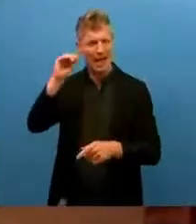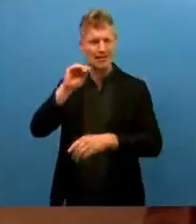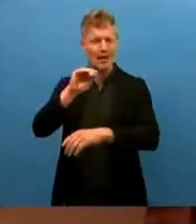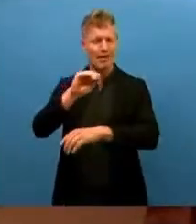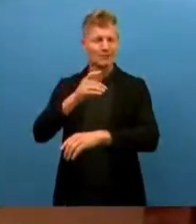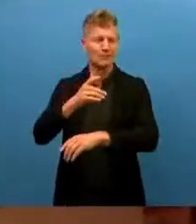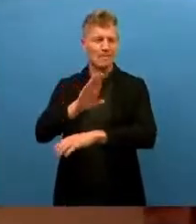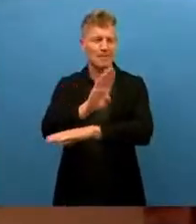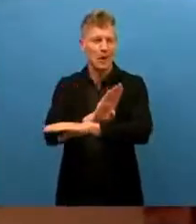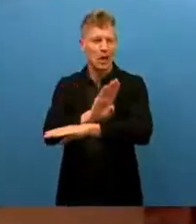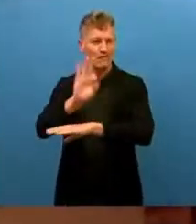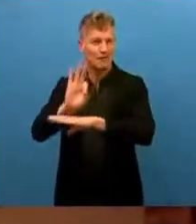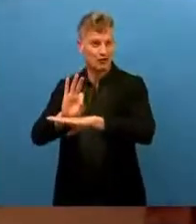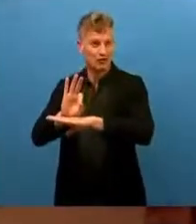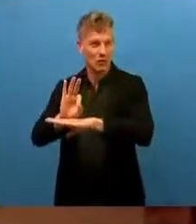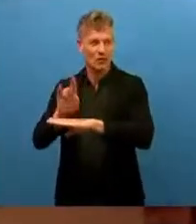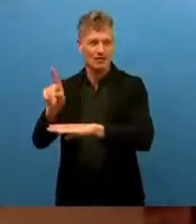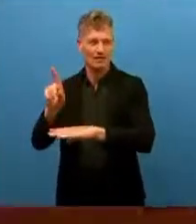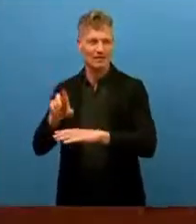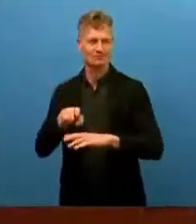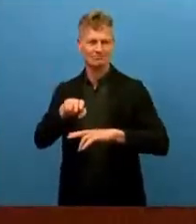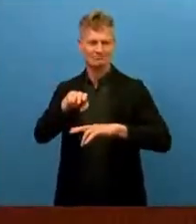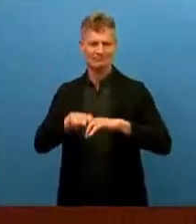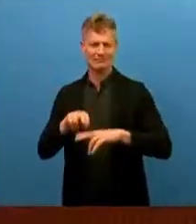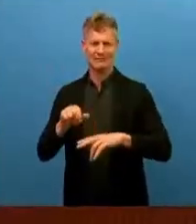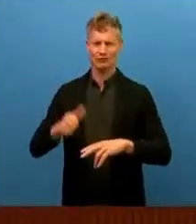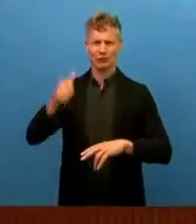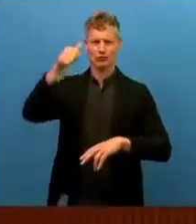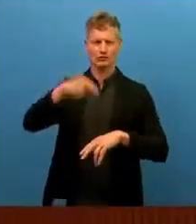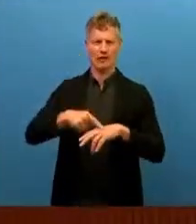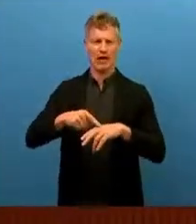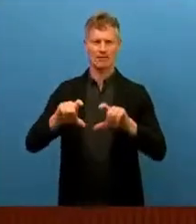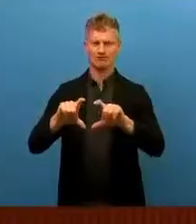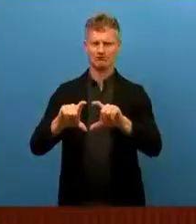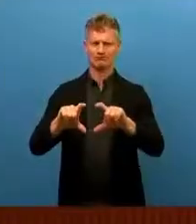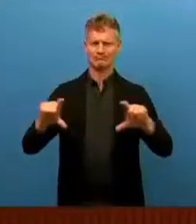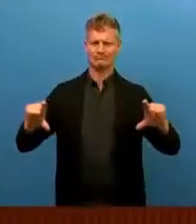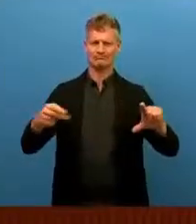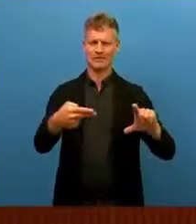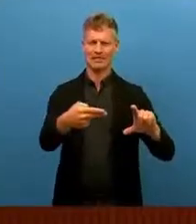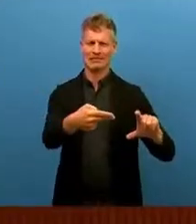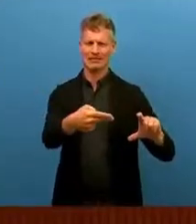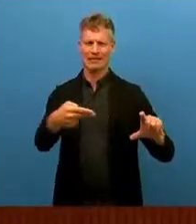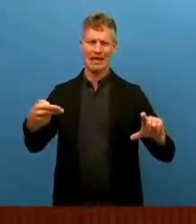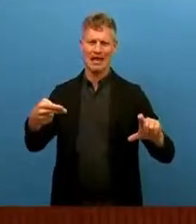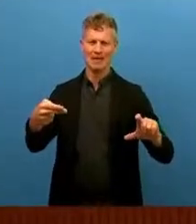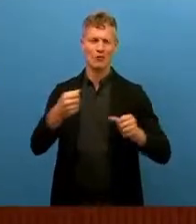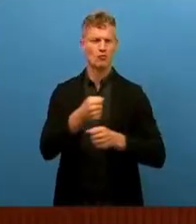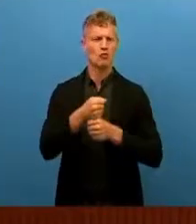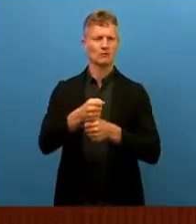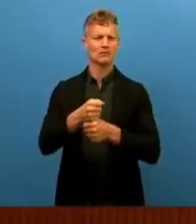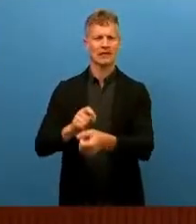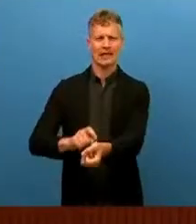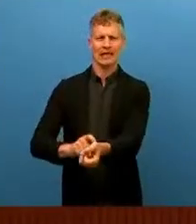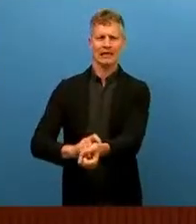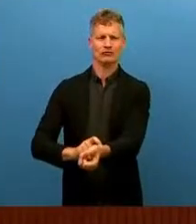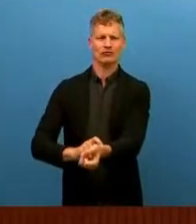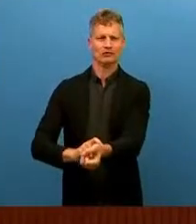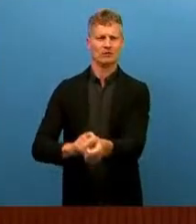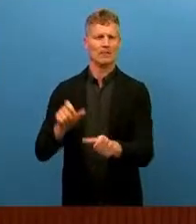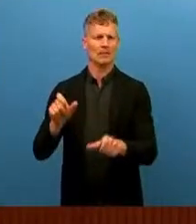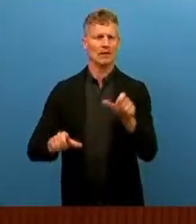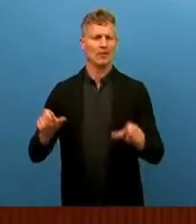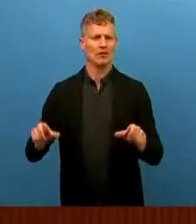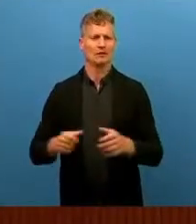Indigenous peoples placard. Change is not only necessary, it's inevitable. In appreciation of Panama's question, we